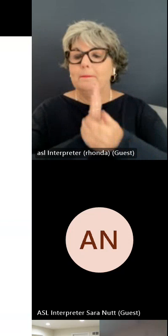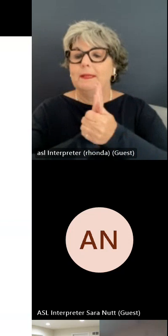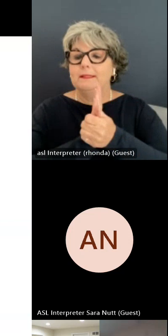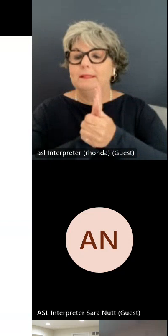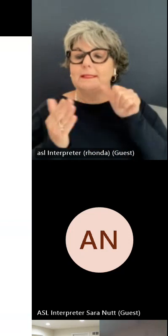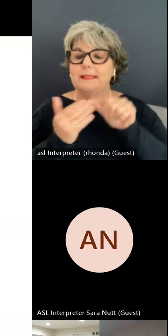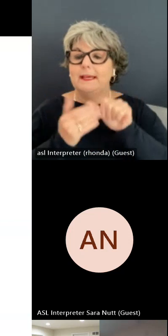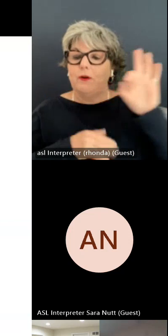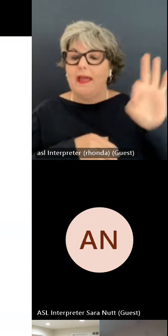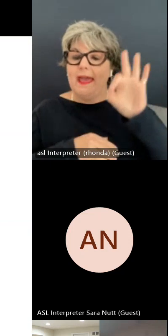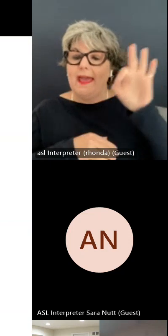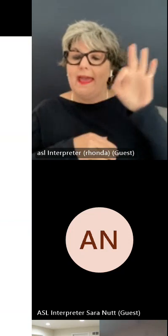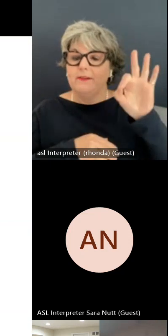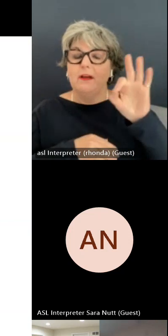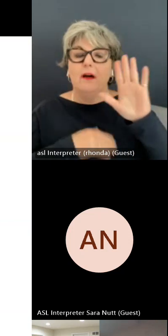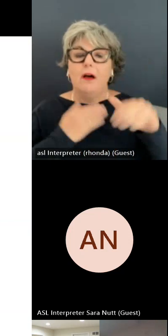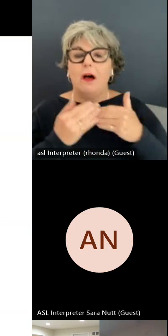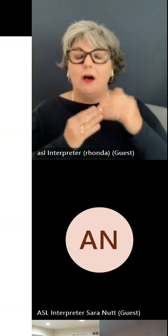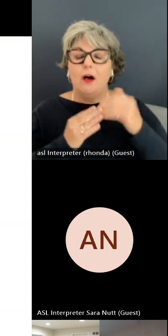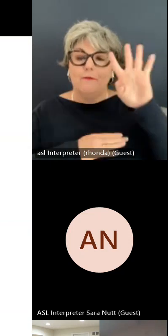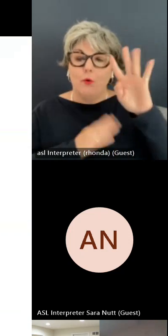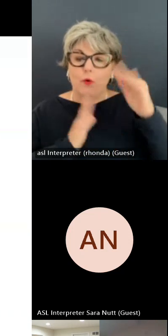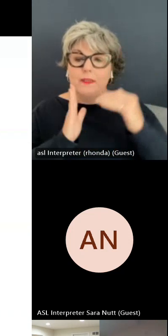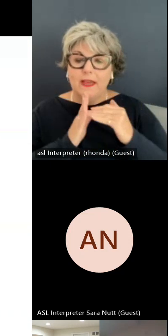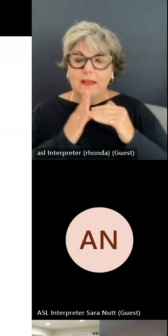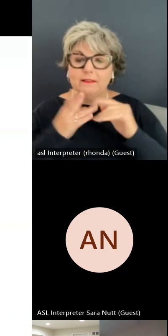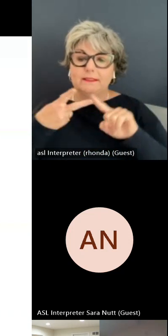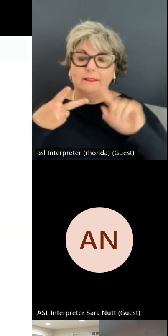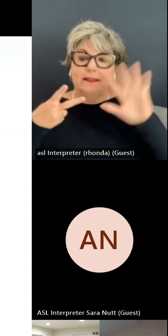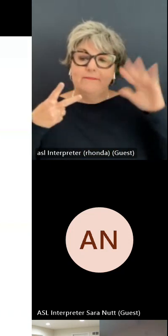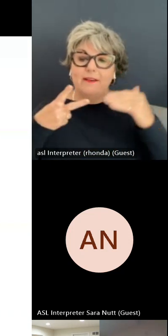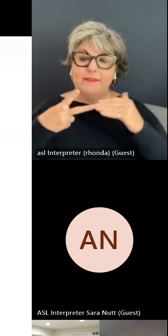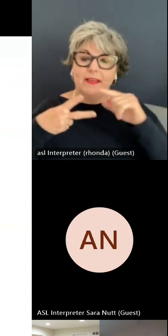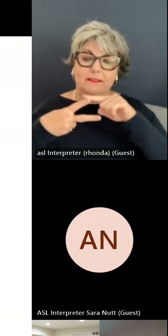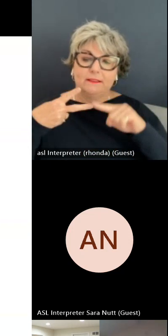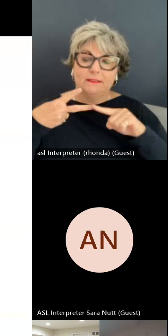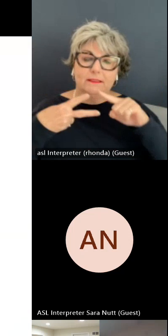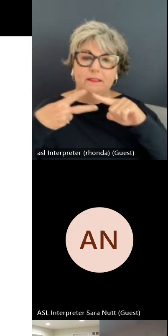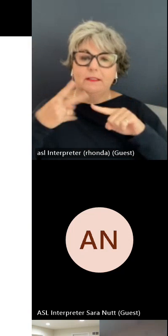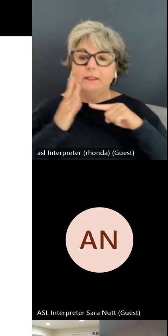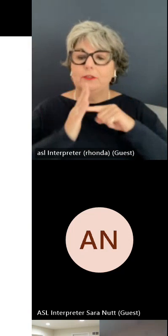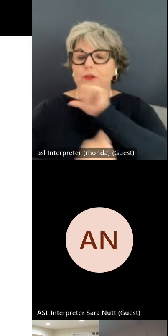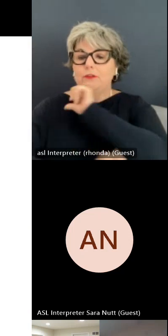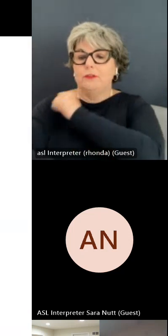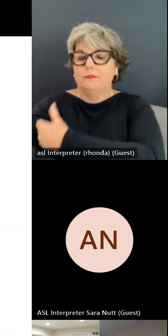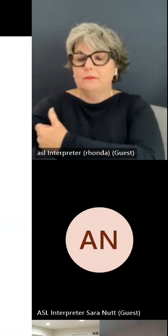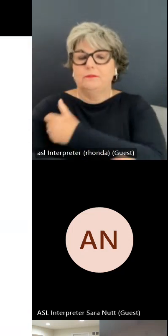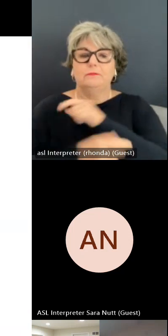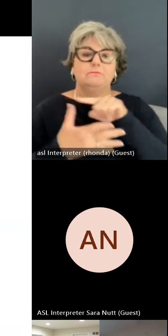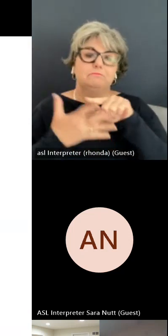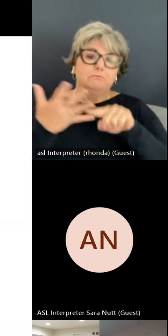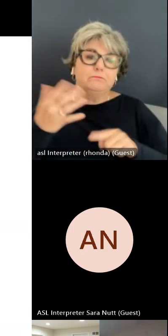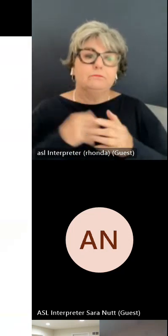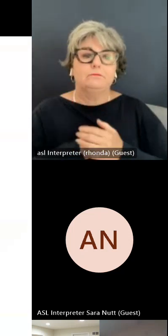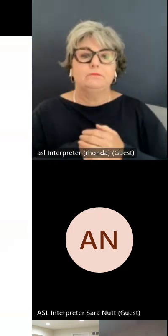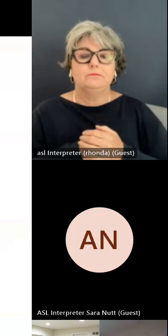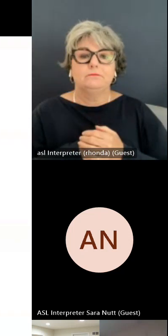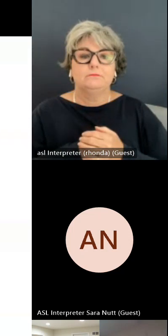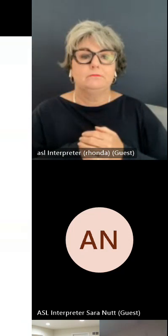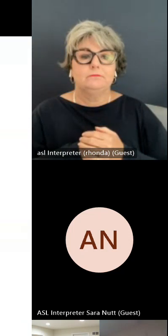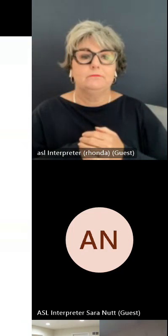all 4,000 and 5,000, and it tells you the budget authority gross and things like that and listed out. So let's